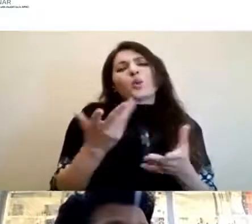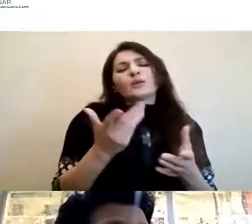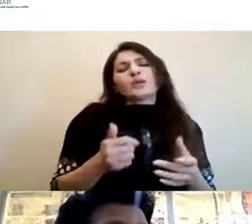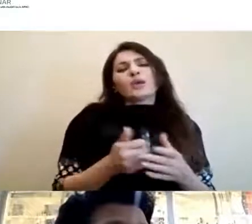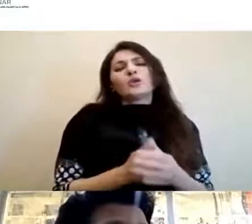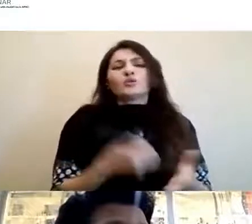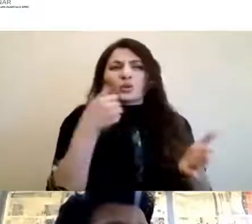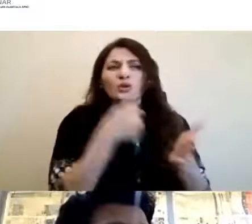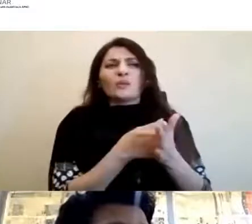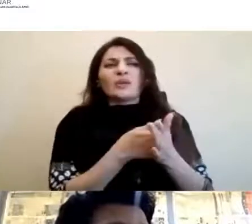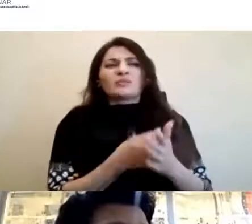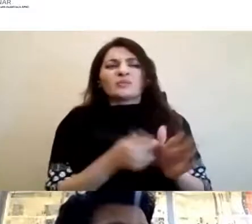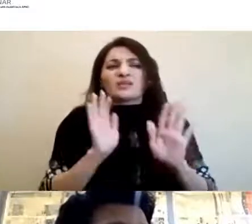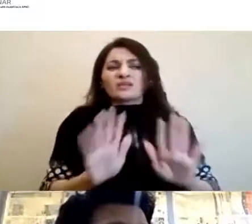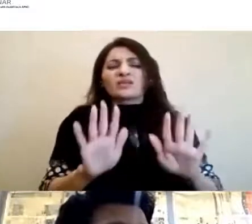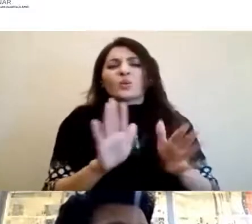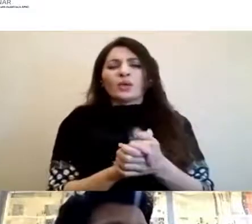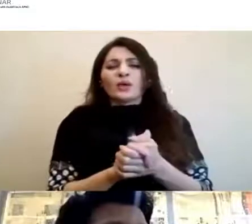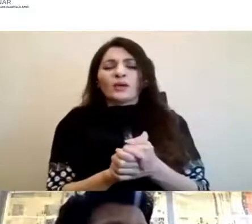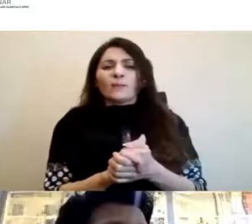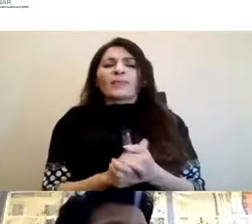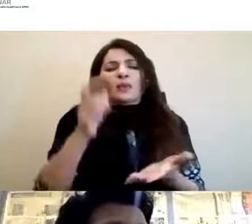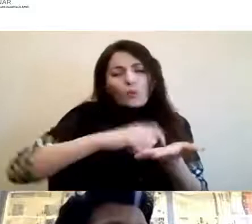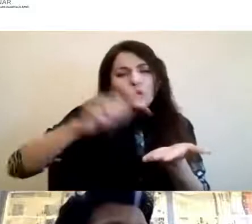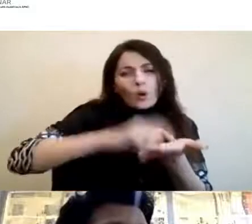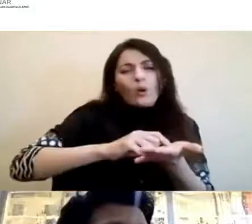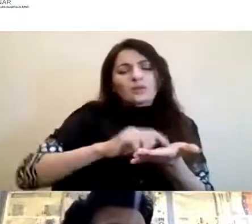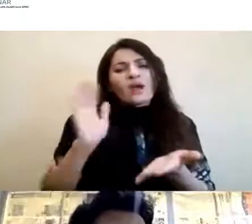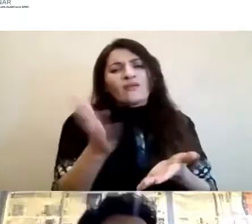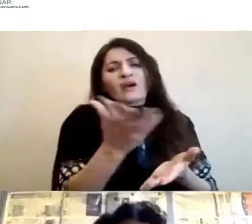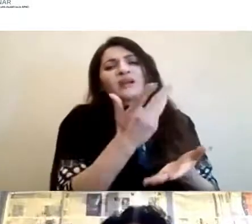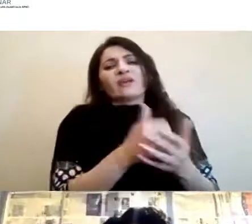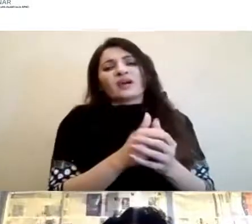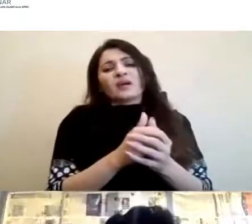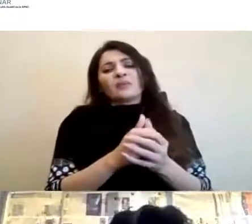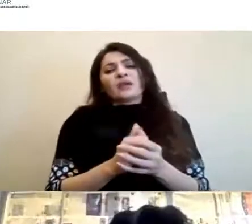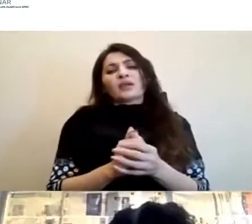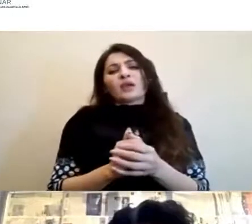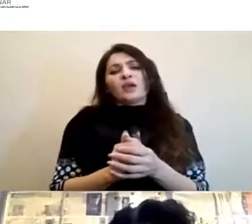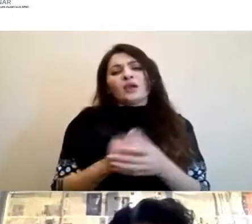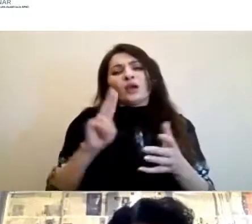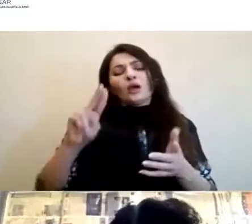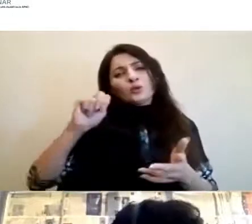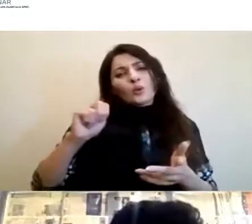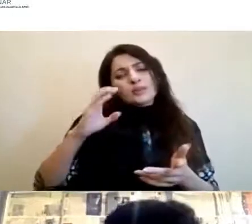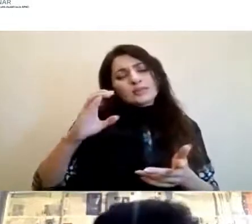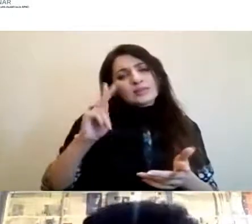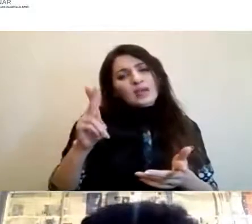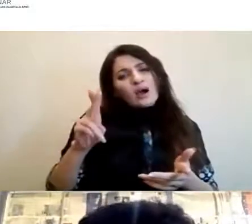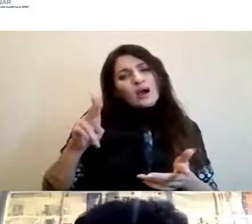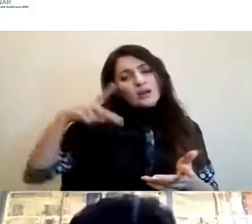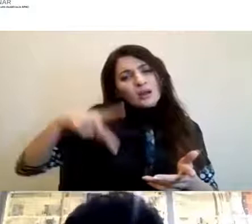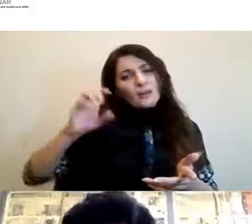85% I have committed through laws and policies and signing the UNCRPD. So there is obviously a huge gap in